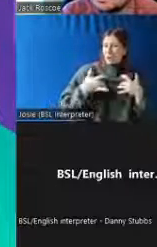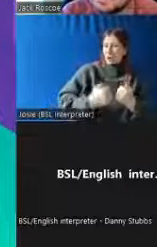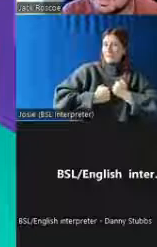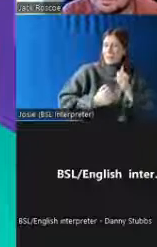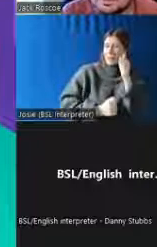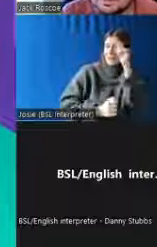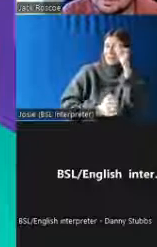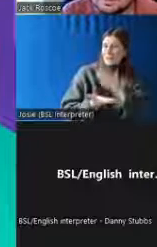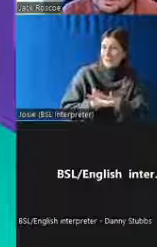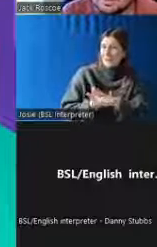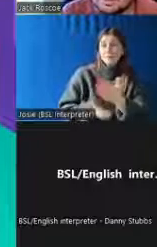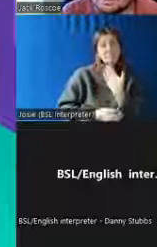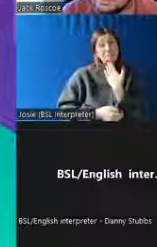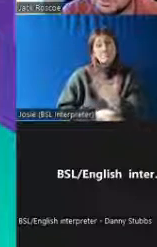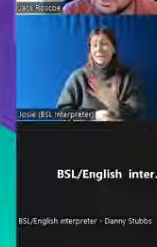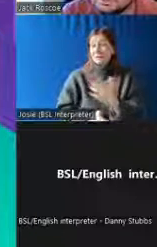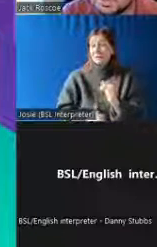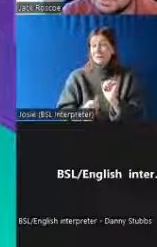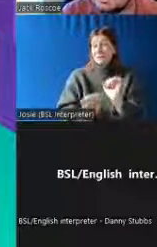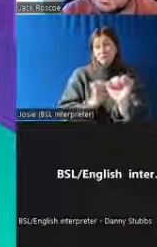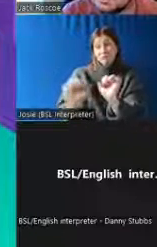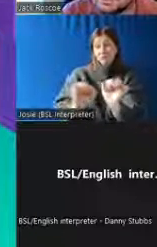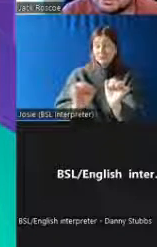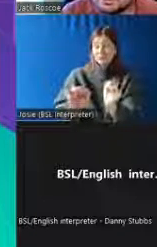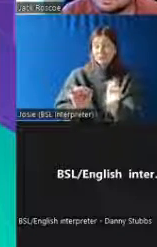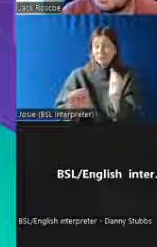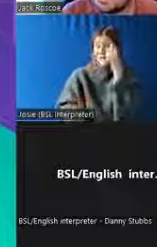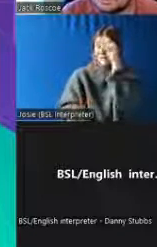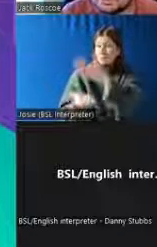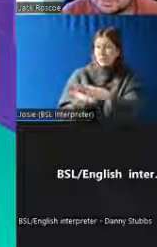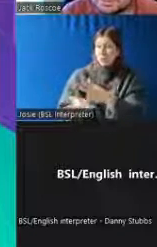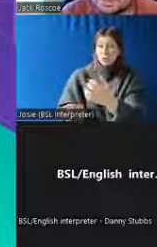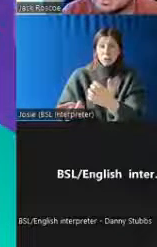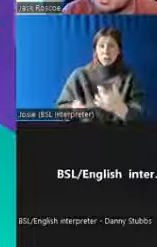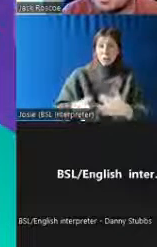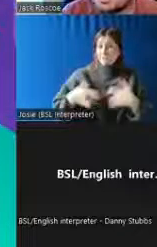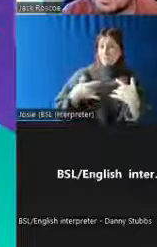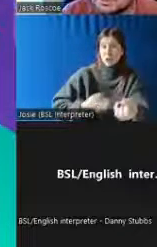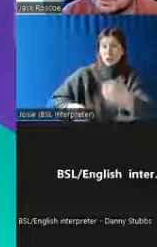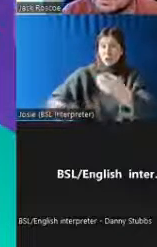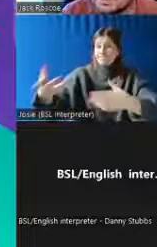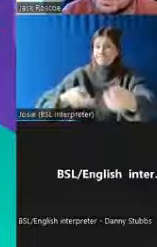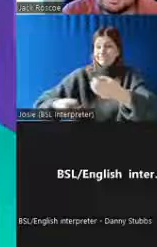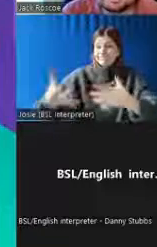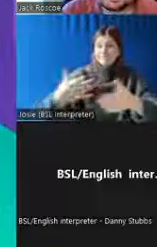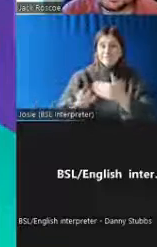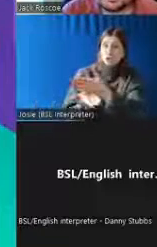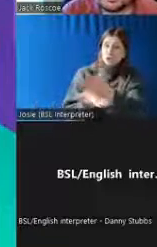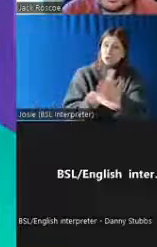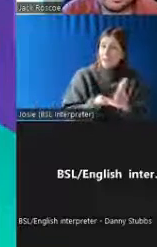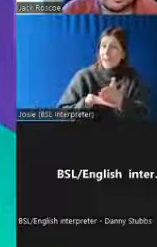them towards the end. You can come on screen if you want to, or just pop thoughts, ideas, and questions in the chat.